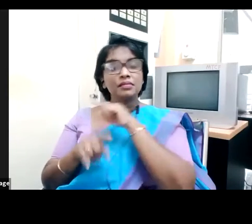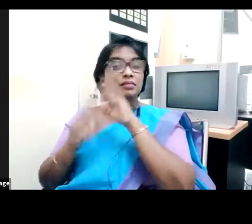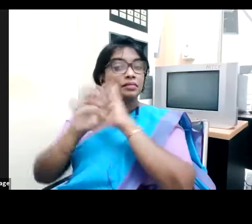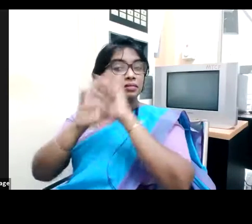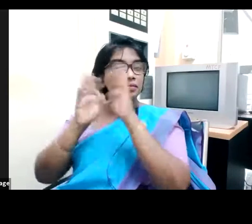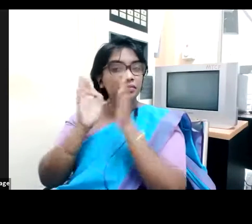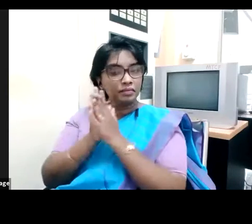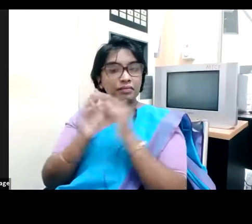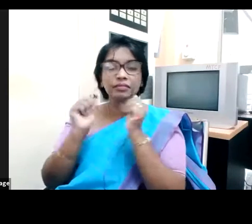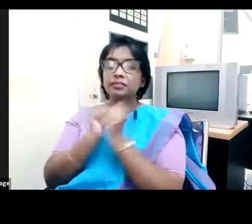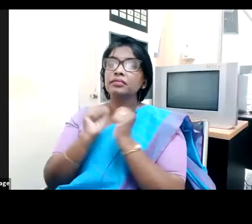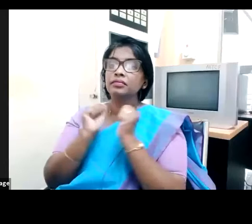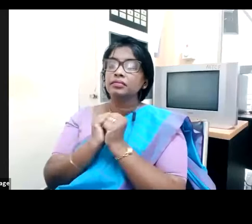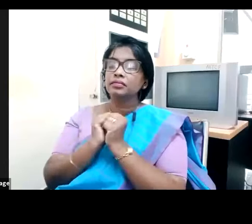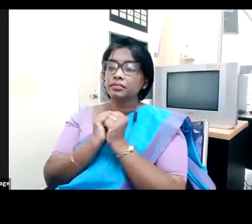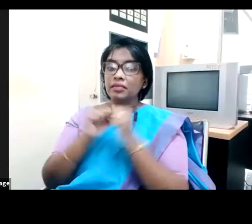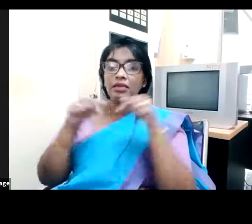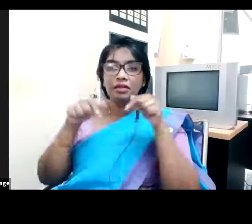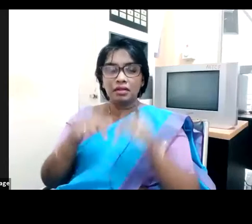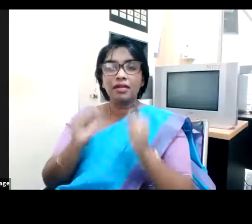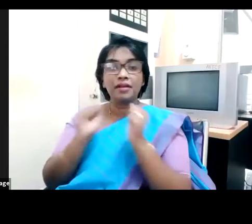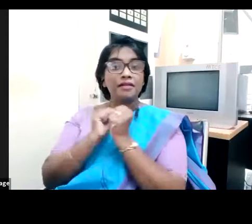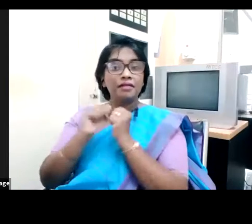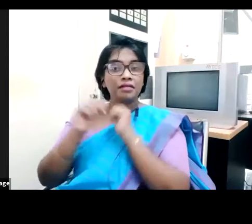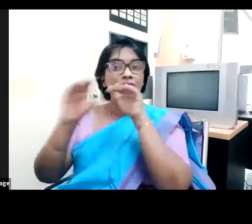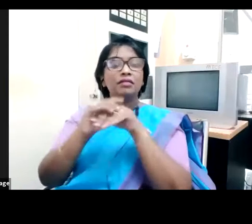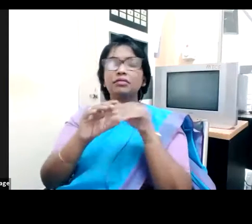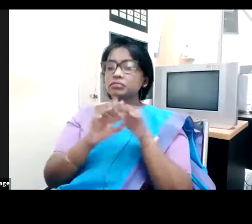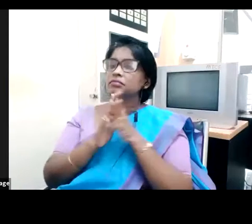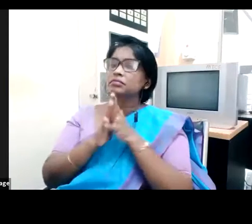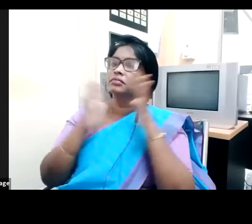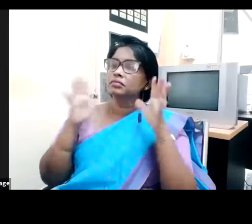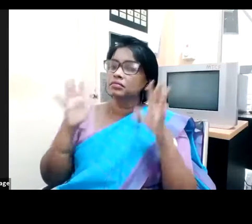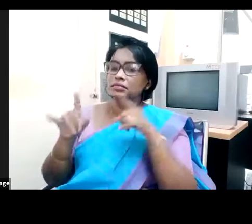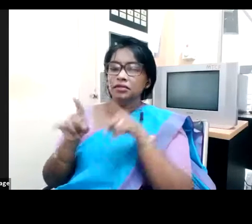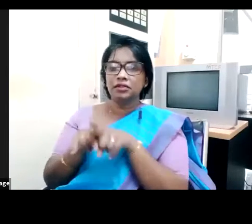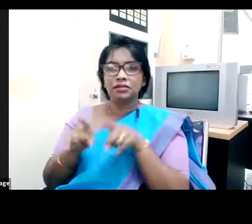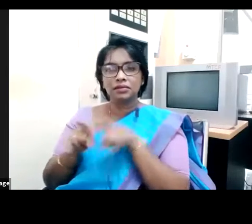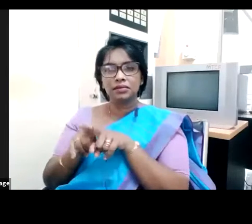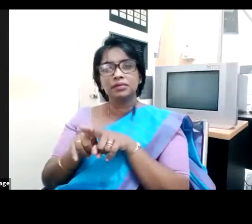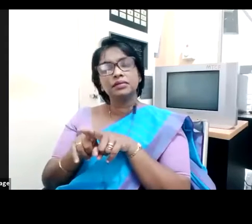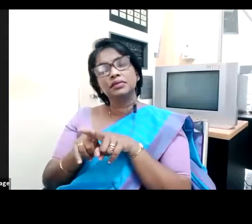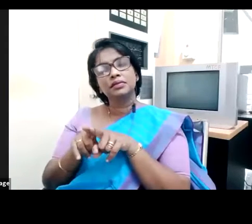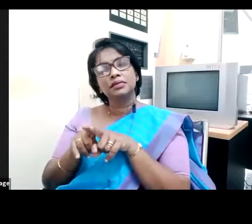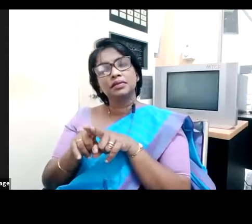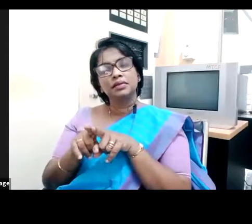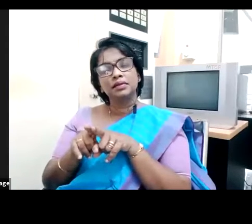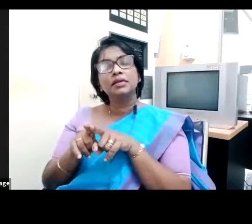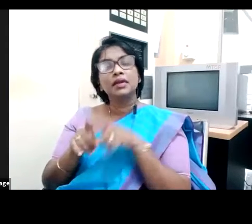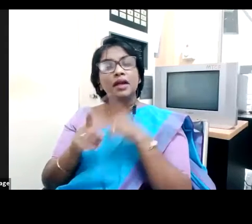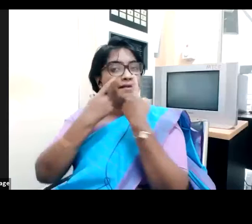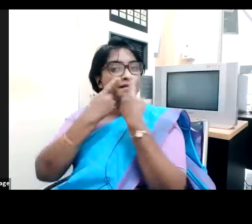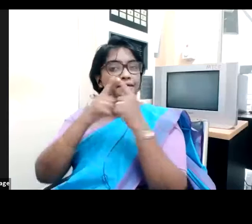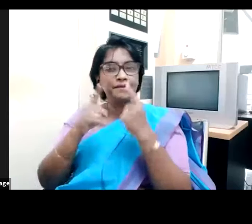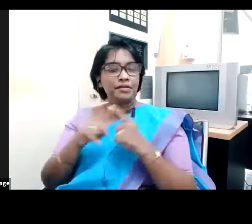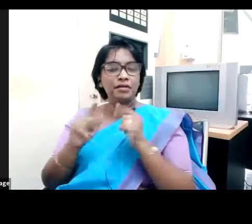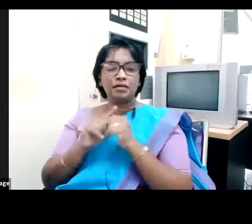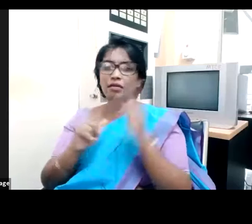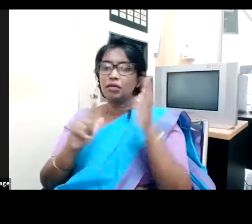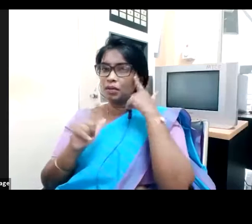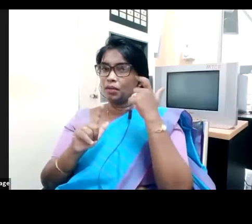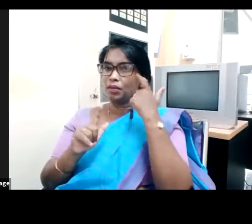today's workforce is very much concerned about diversity and their progress in